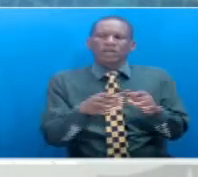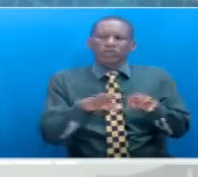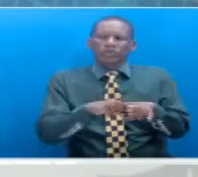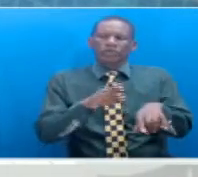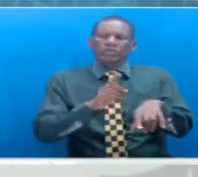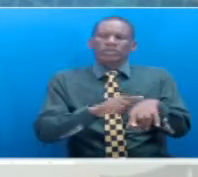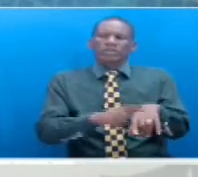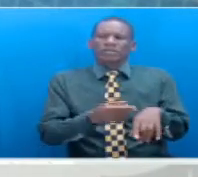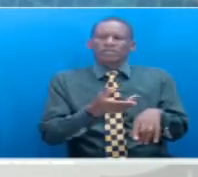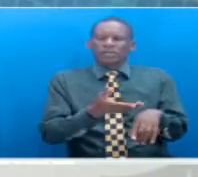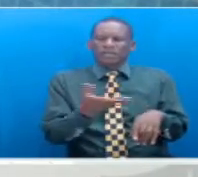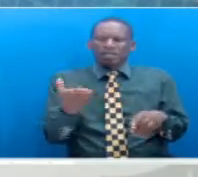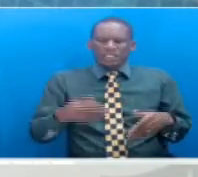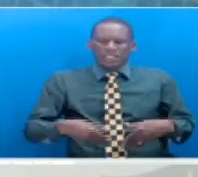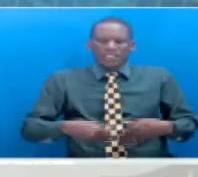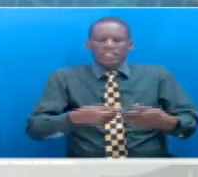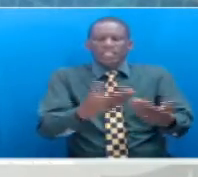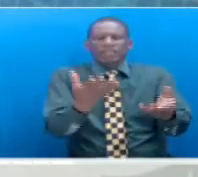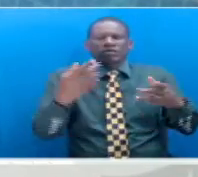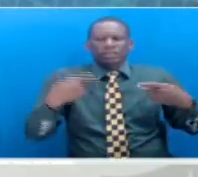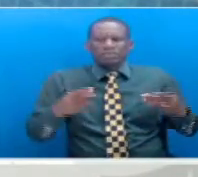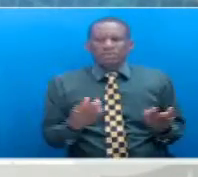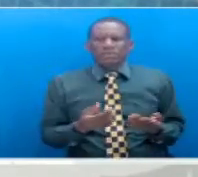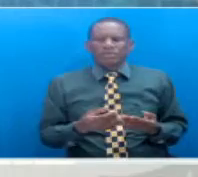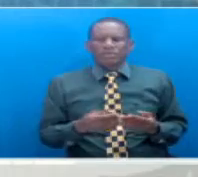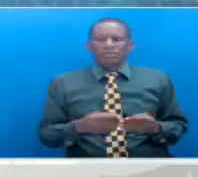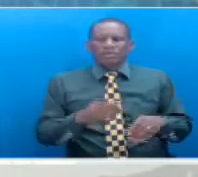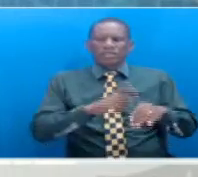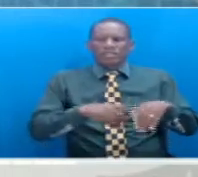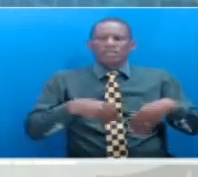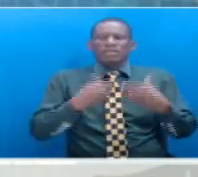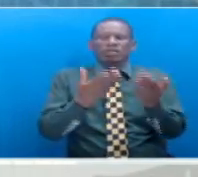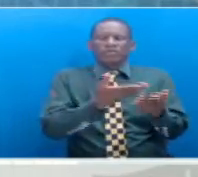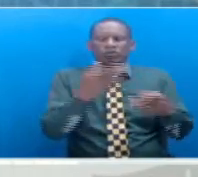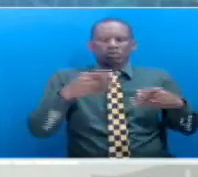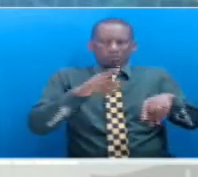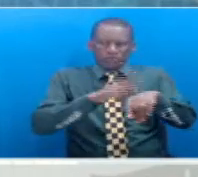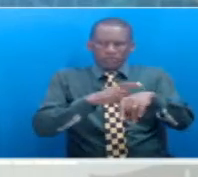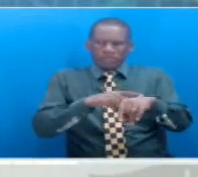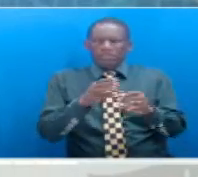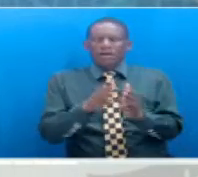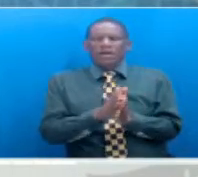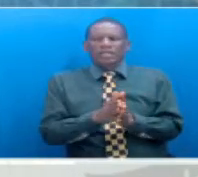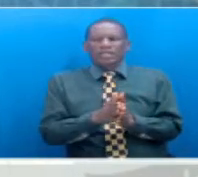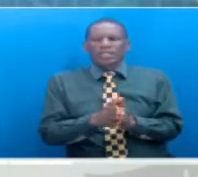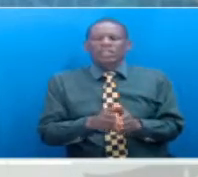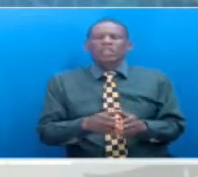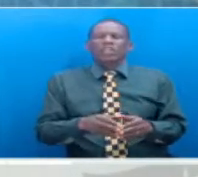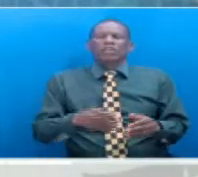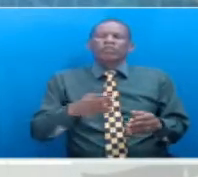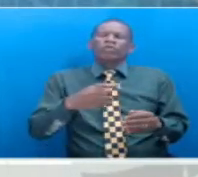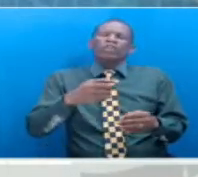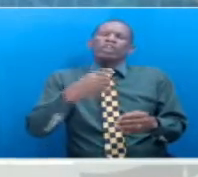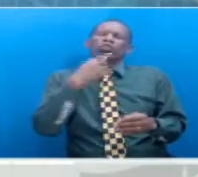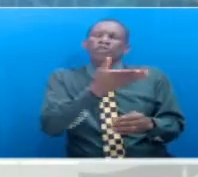when they gave those people time and the go-ahead to print,